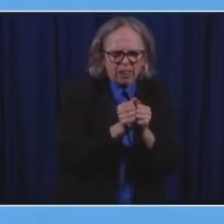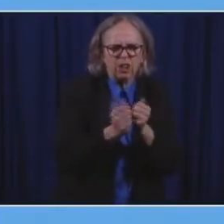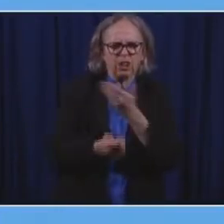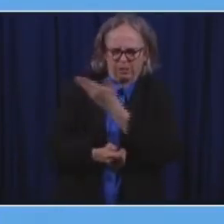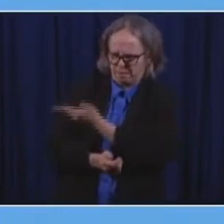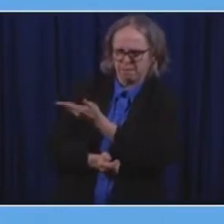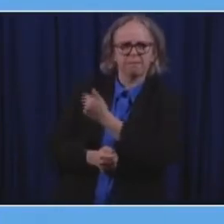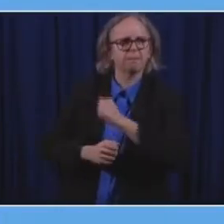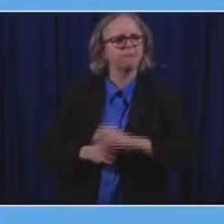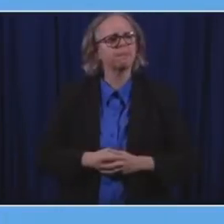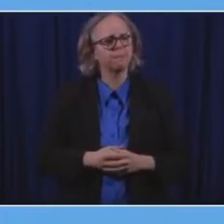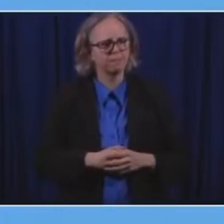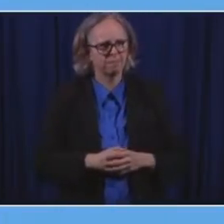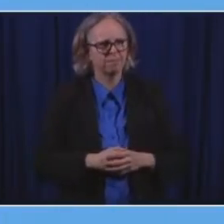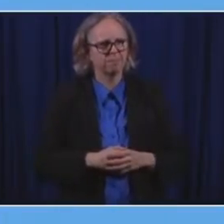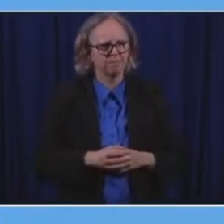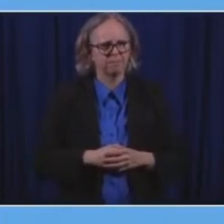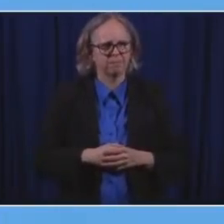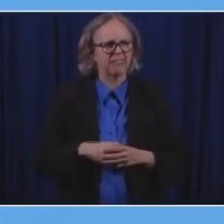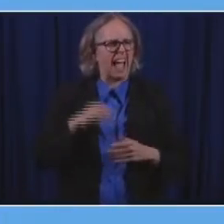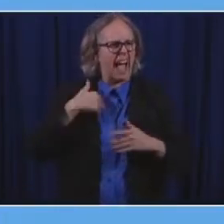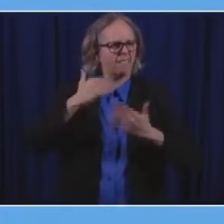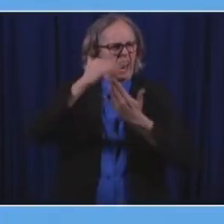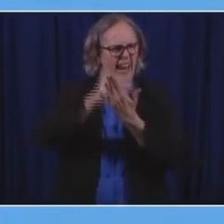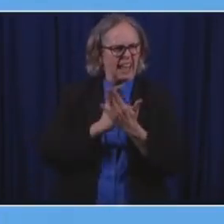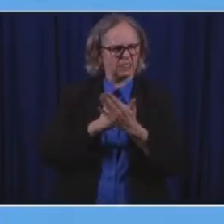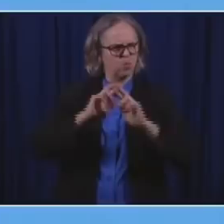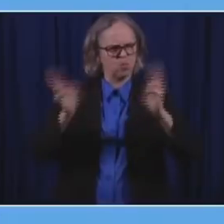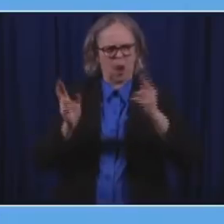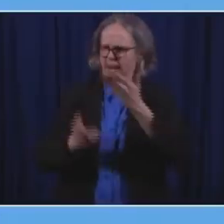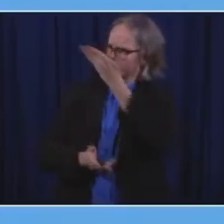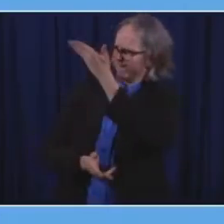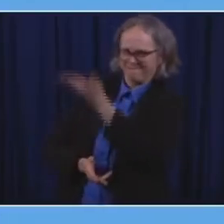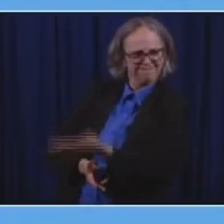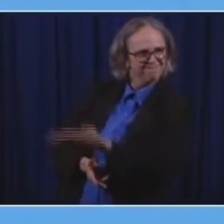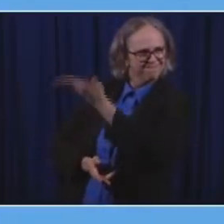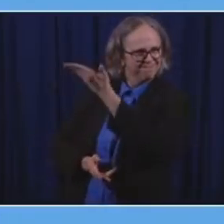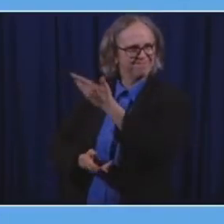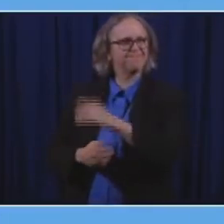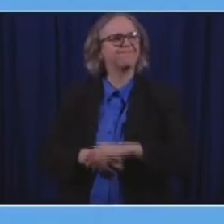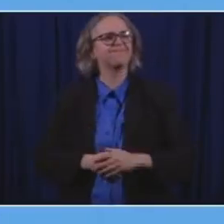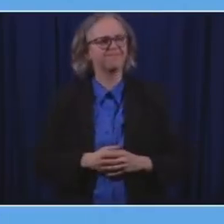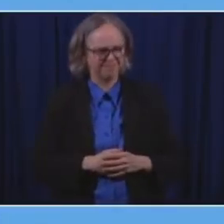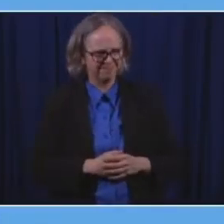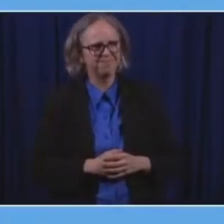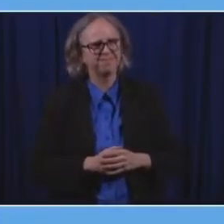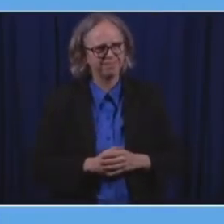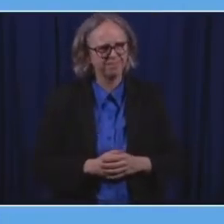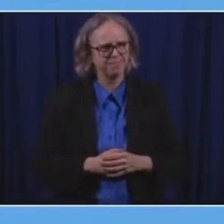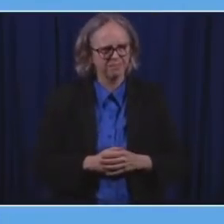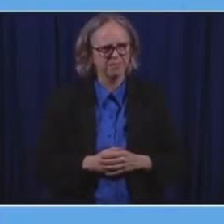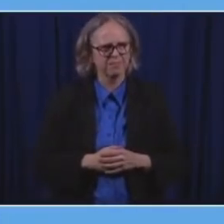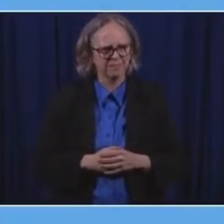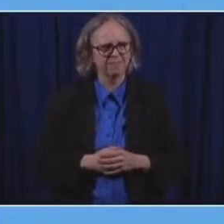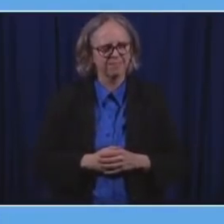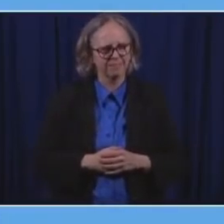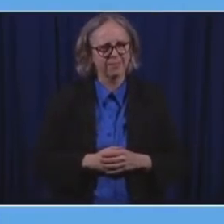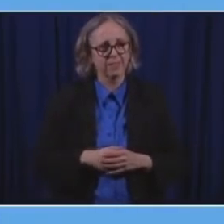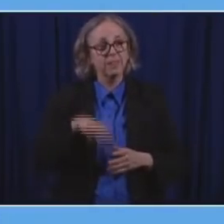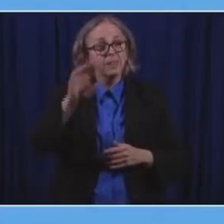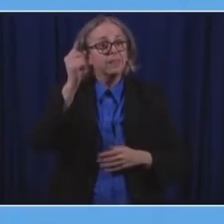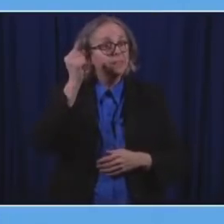found. These are the ones who we have found to be the most vulnerable. This would